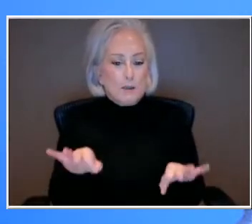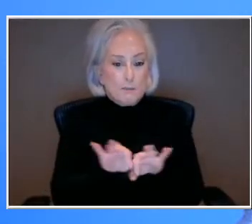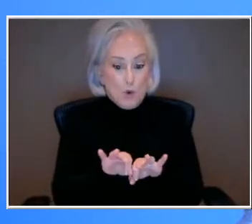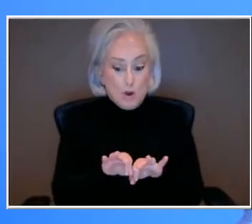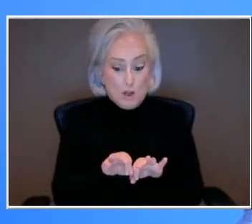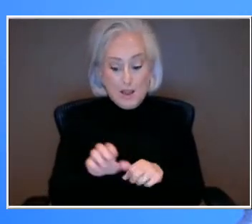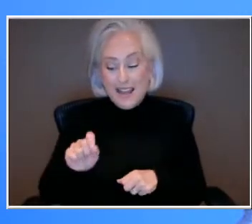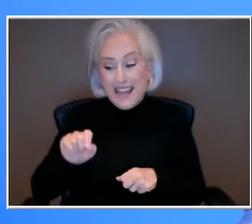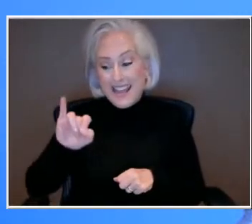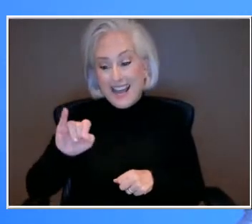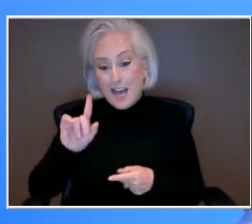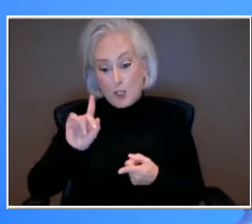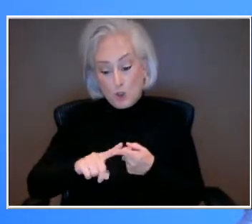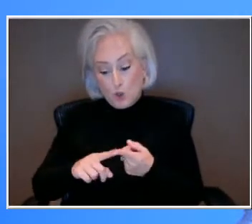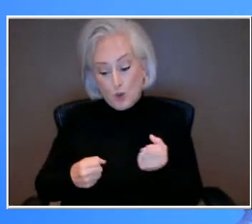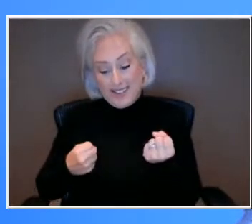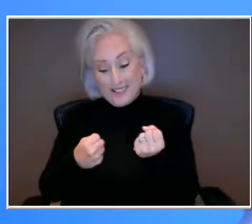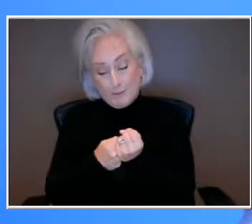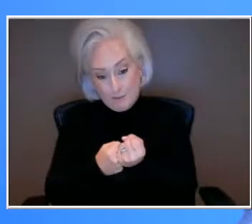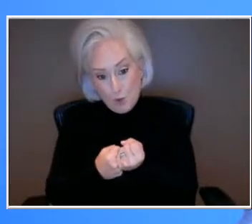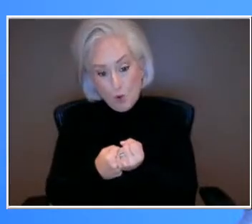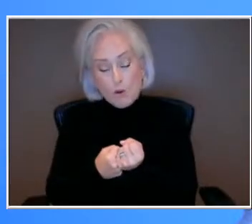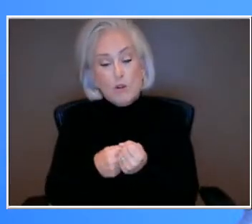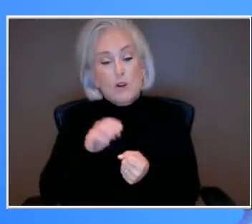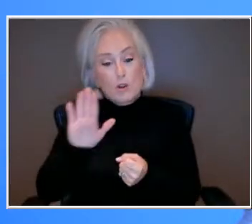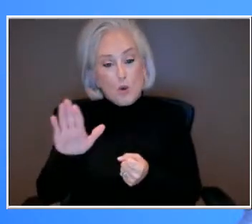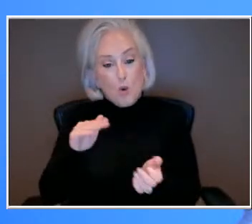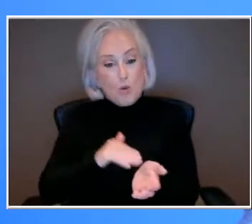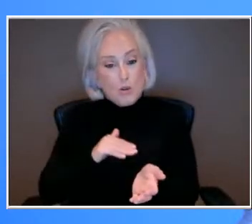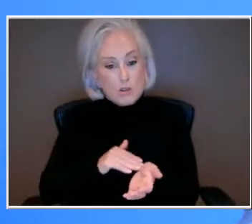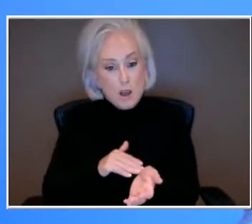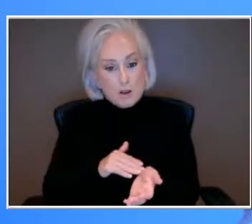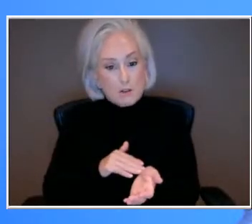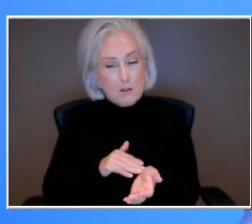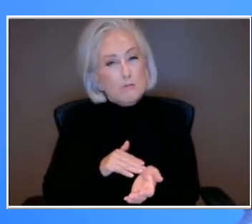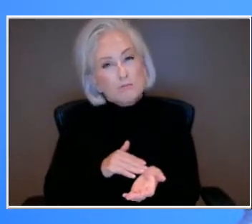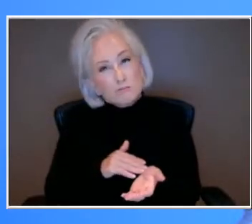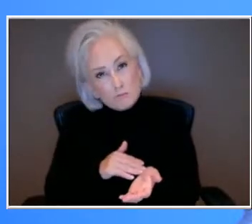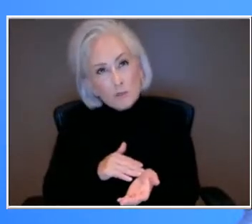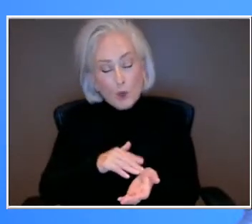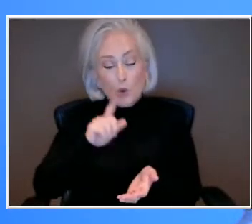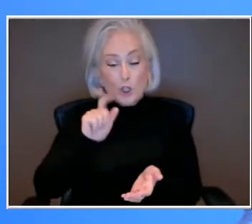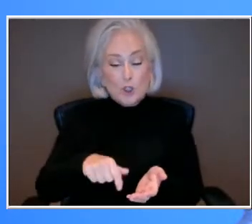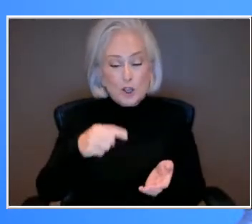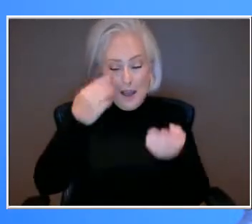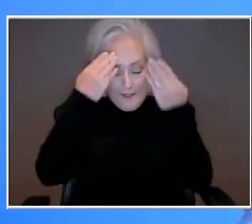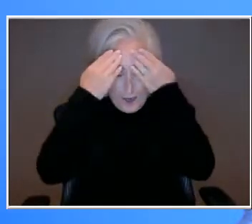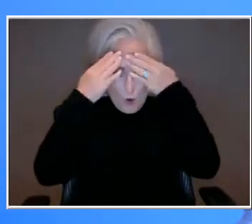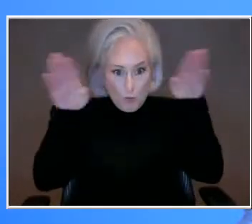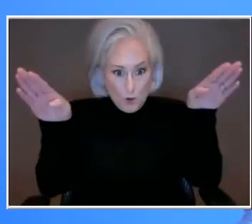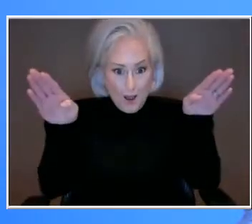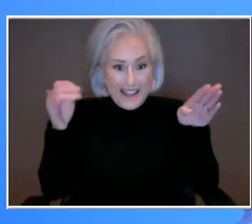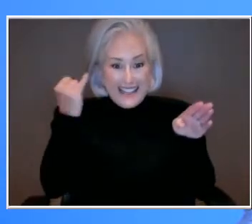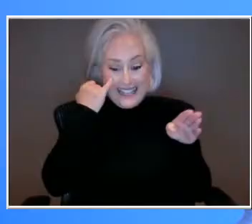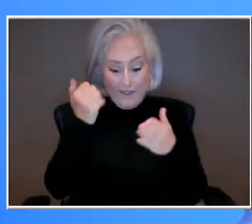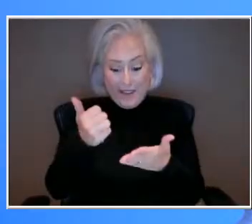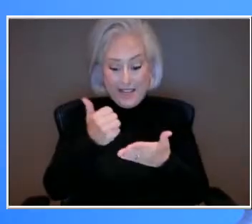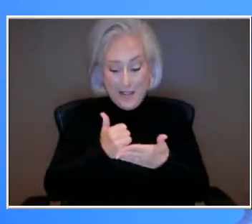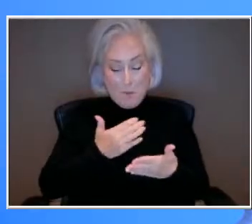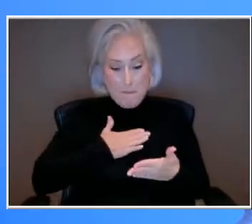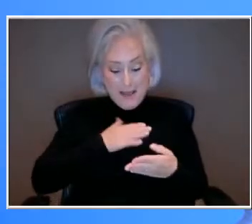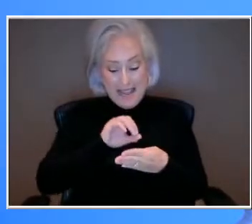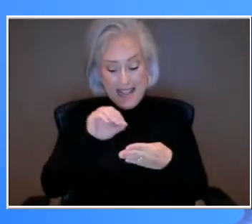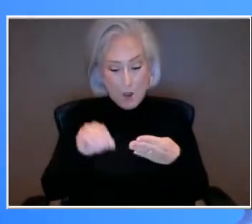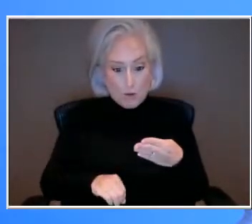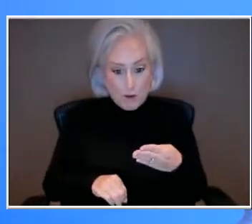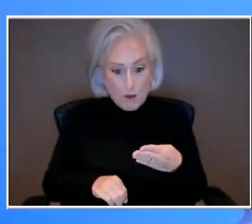can be something that we should all be open-minded about, because if it can help my outcomes and it can help other people